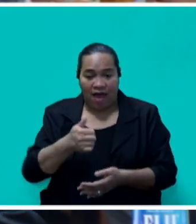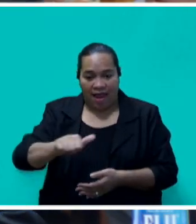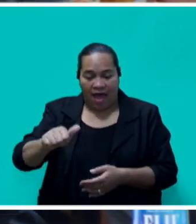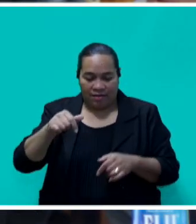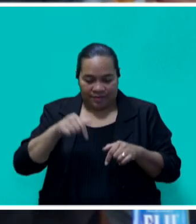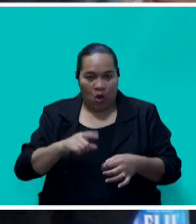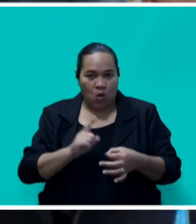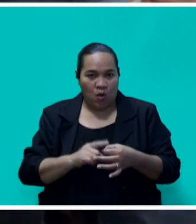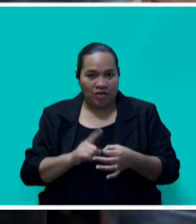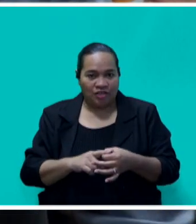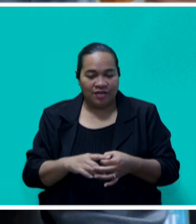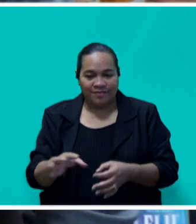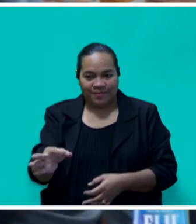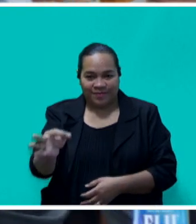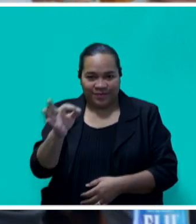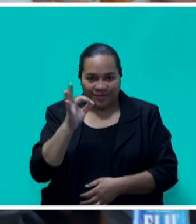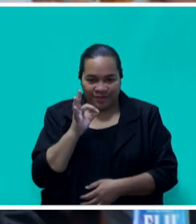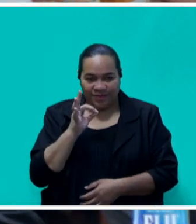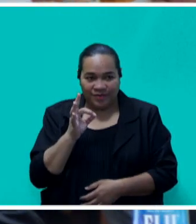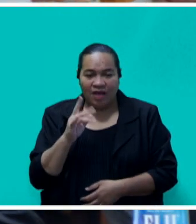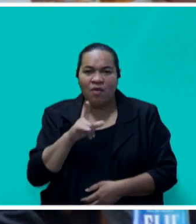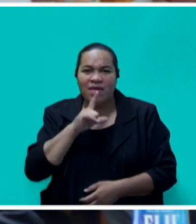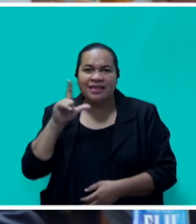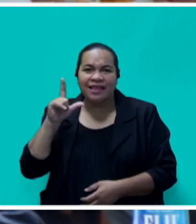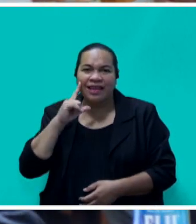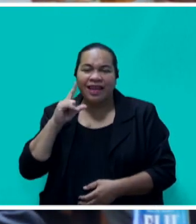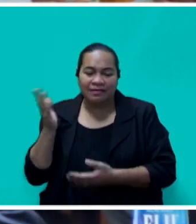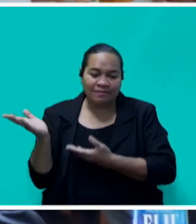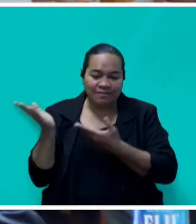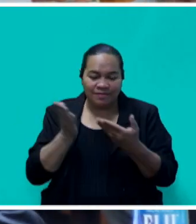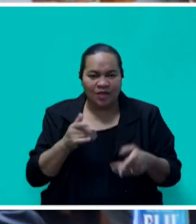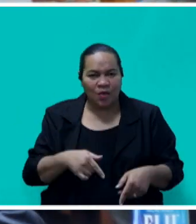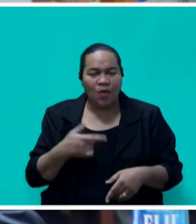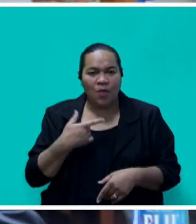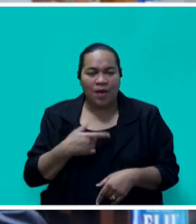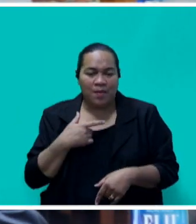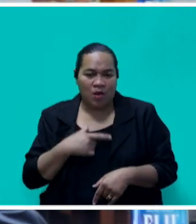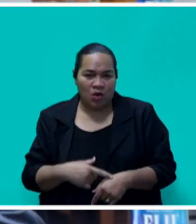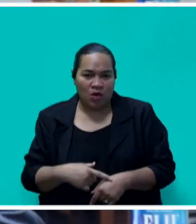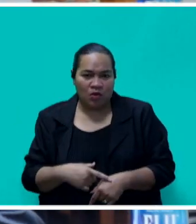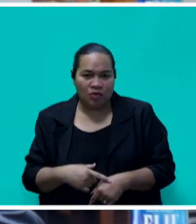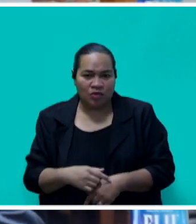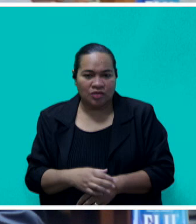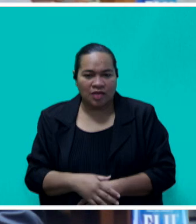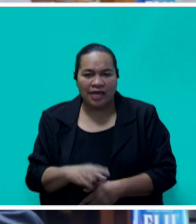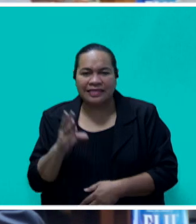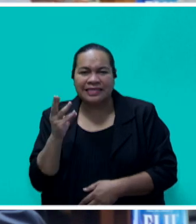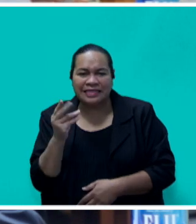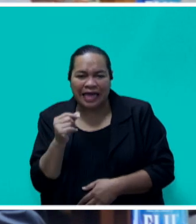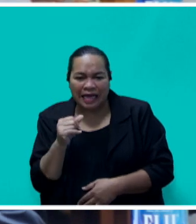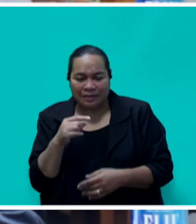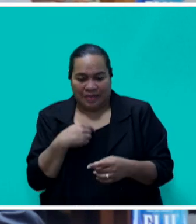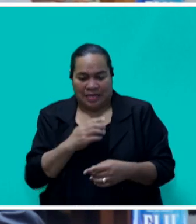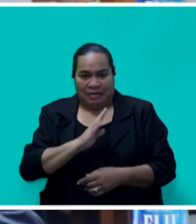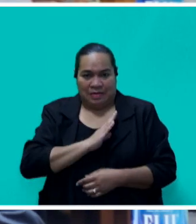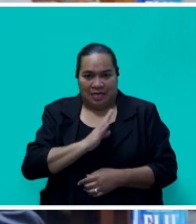question to be carried over from yesterday. Because of some official engagements, I